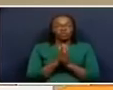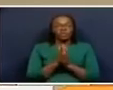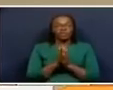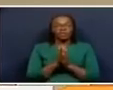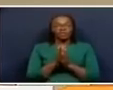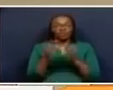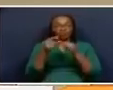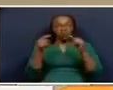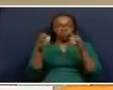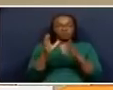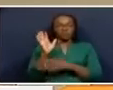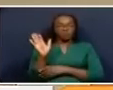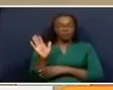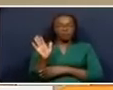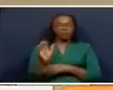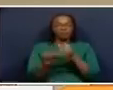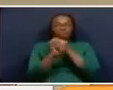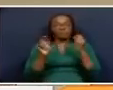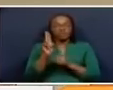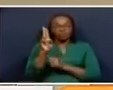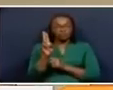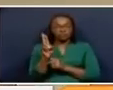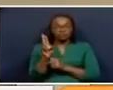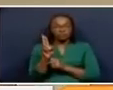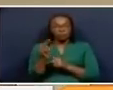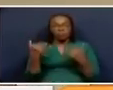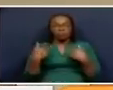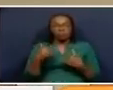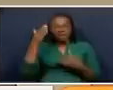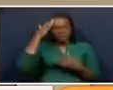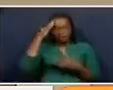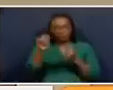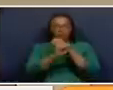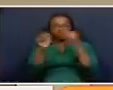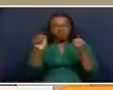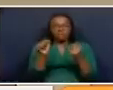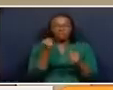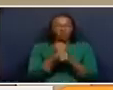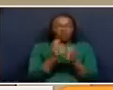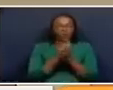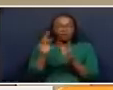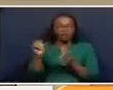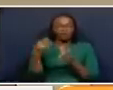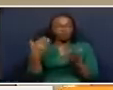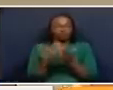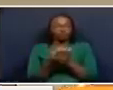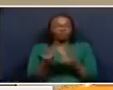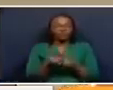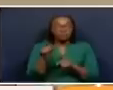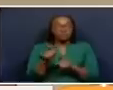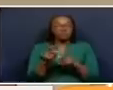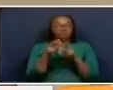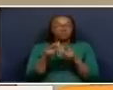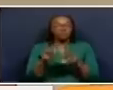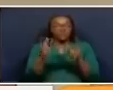his opposer, President Uhuru Kenyatta. I have known the president, worked under him for some time. He's one of the most decent human beings